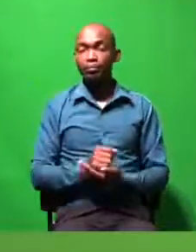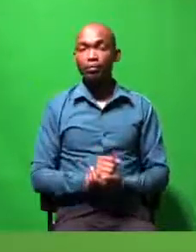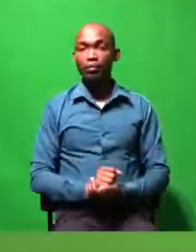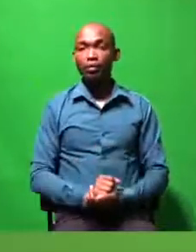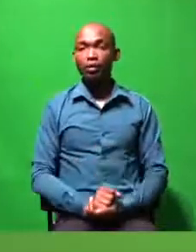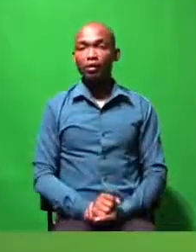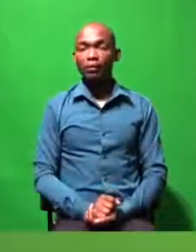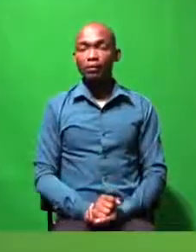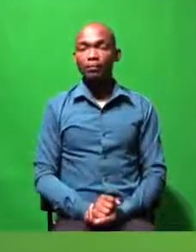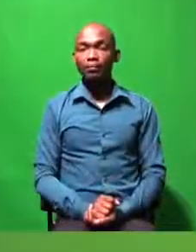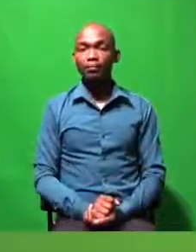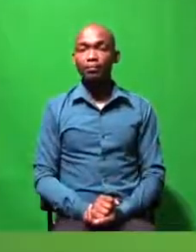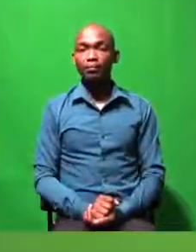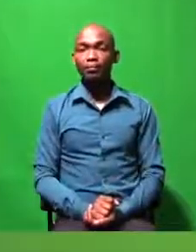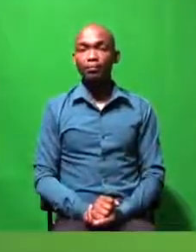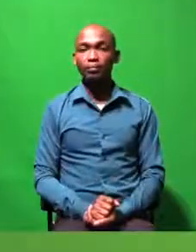along